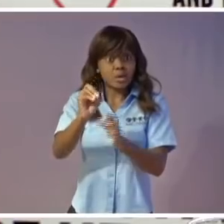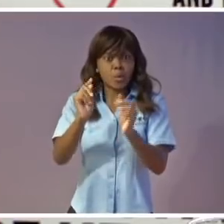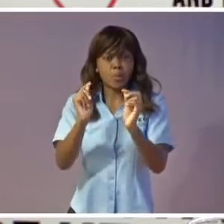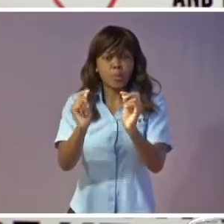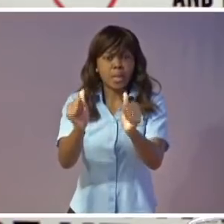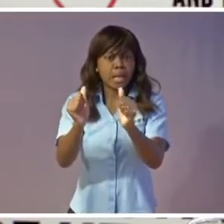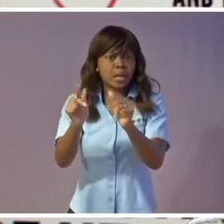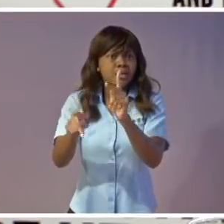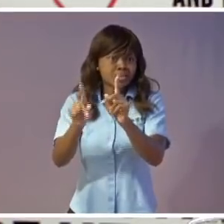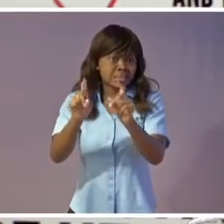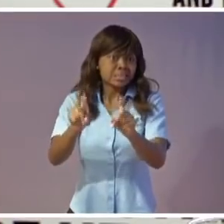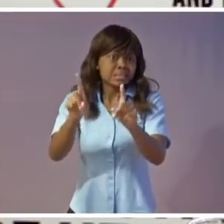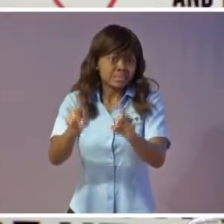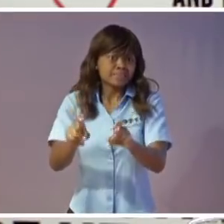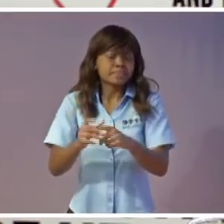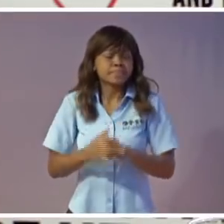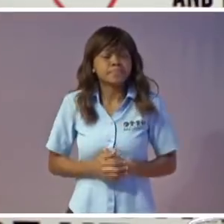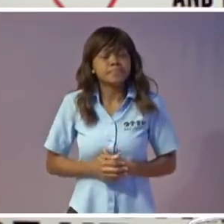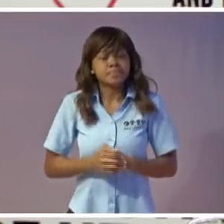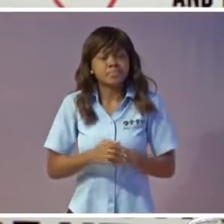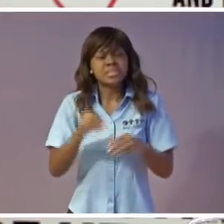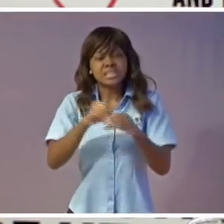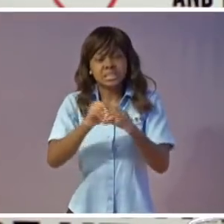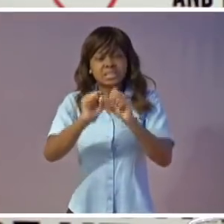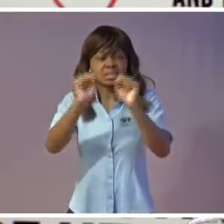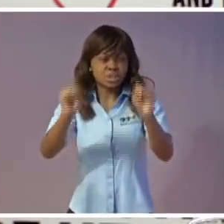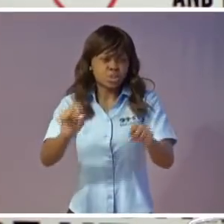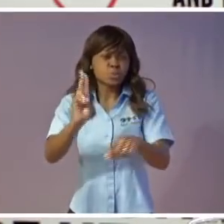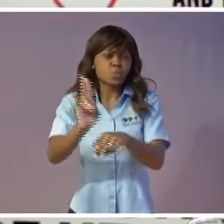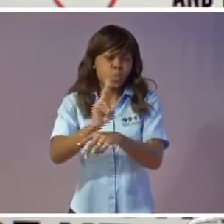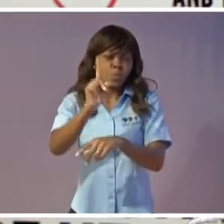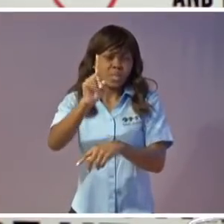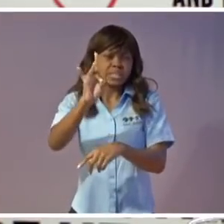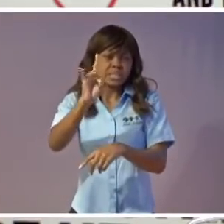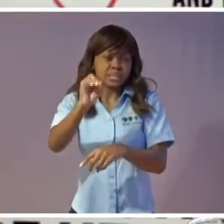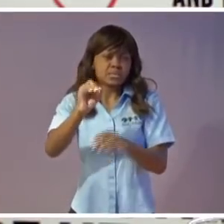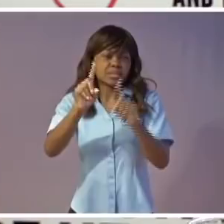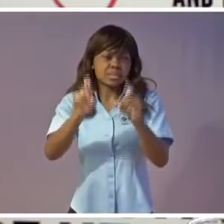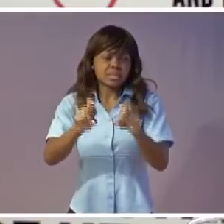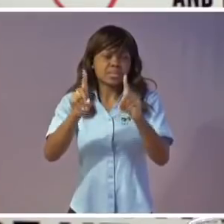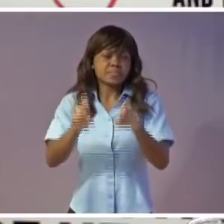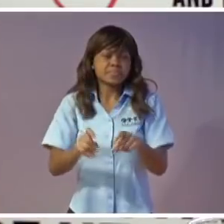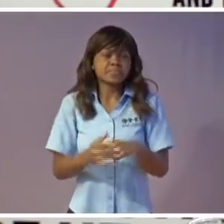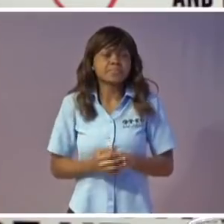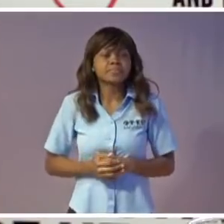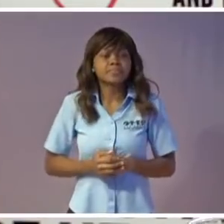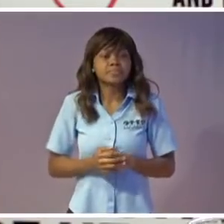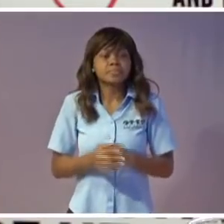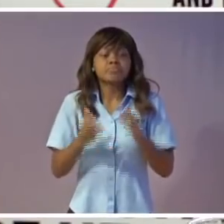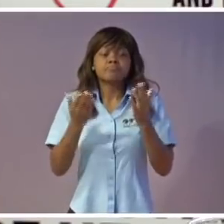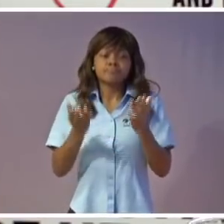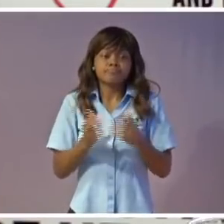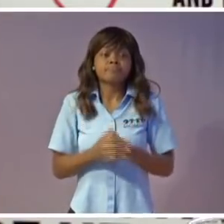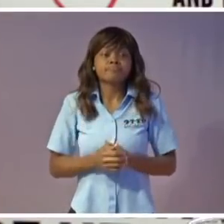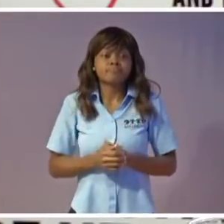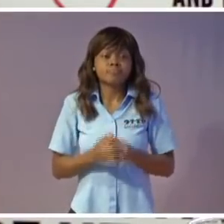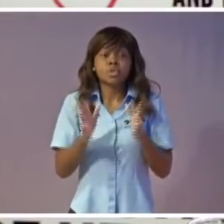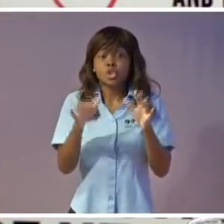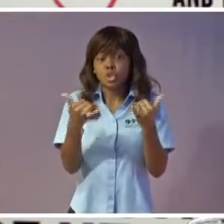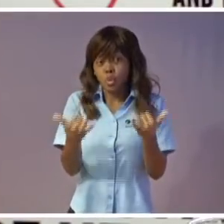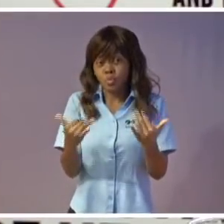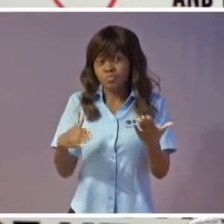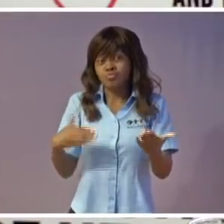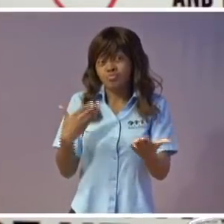the system. So that is where we are with home testing kits. I've spoken about